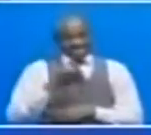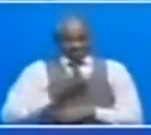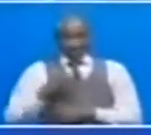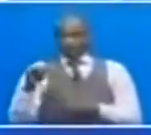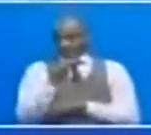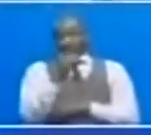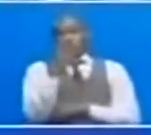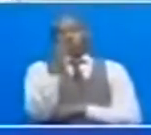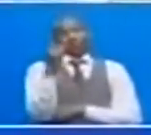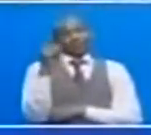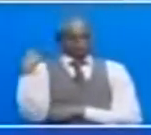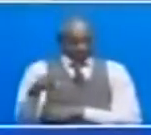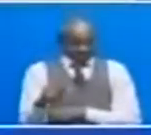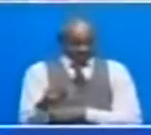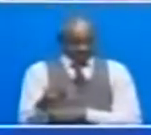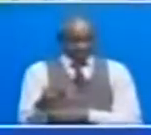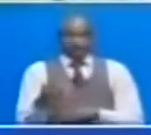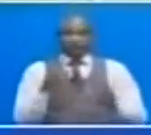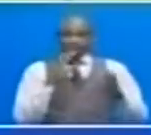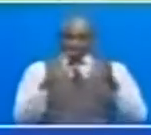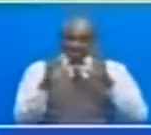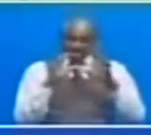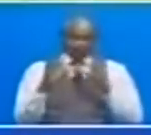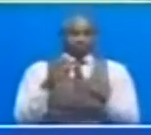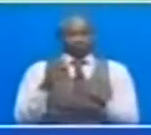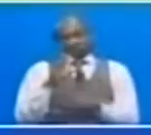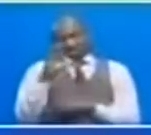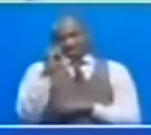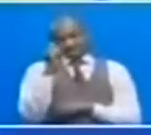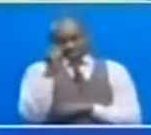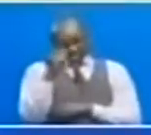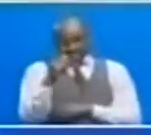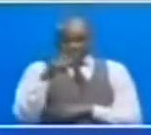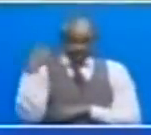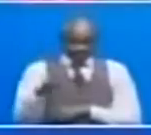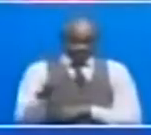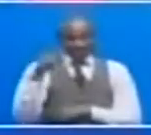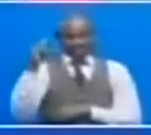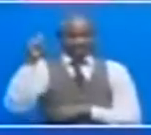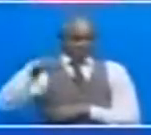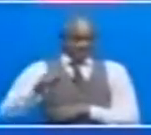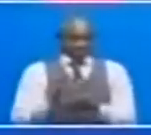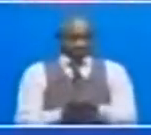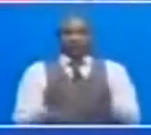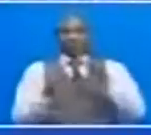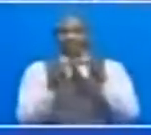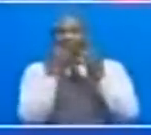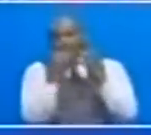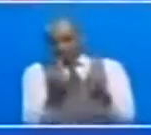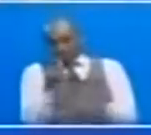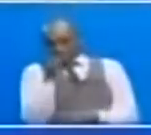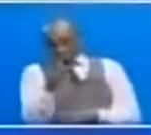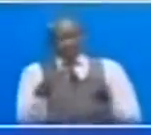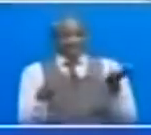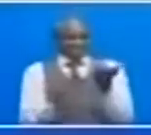Authority 4-1. Communications Authority, on the other hand, beat Kenya Ports Authority 2-0. Ministry of Information, Communication